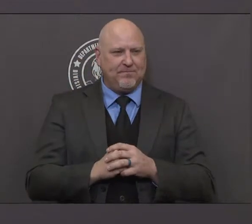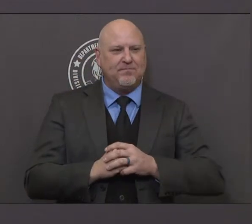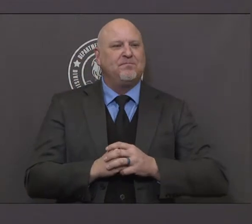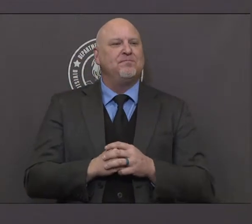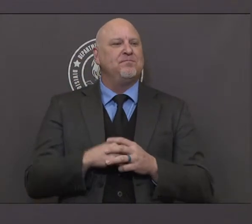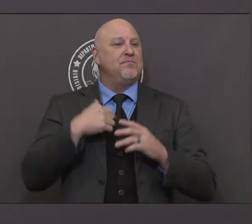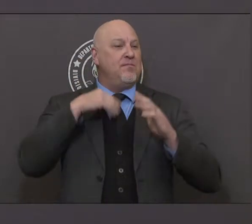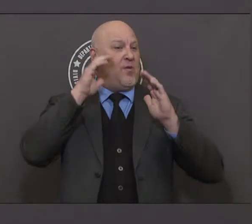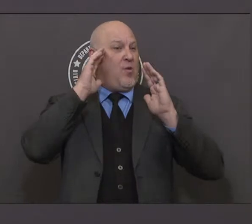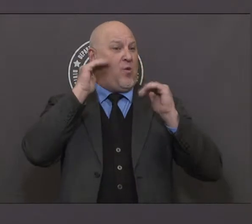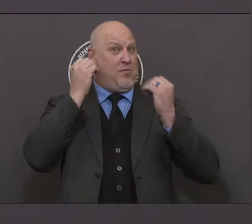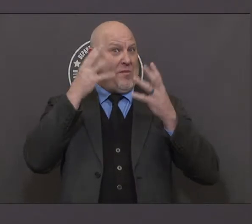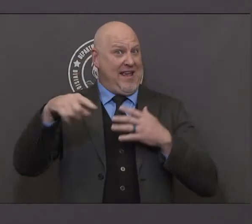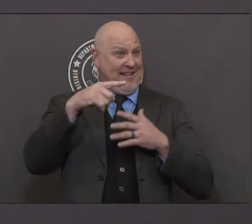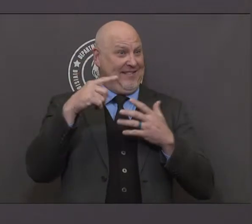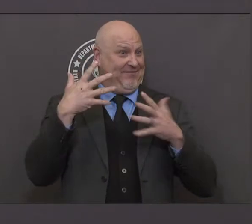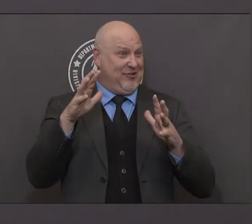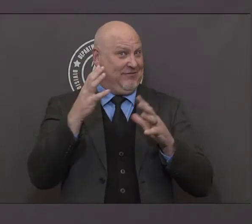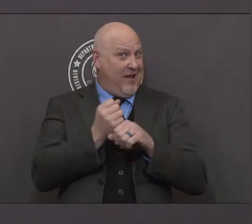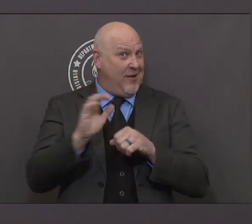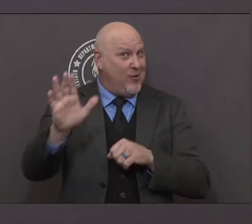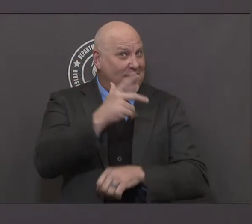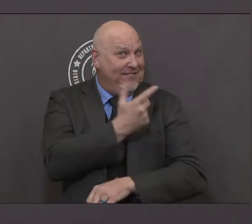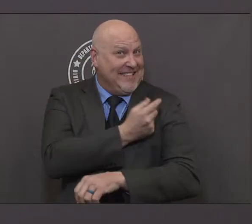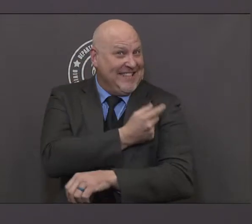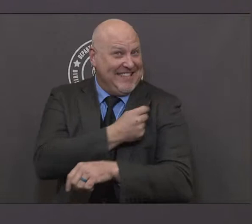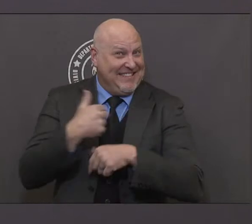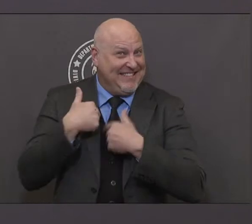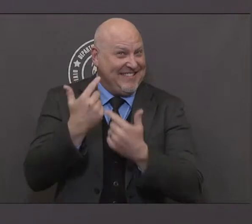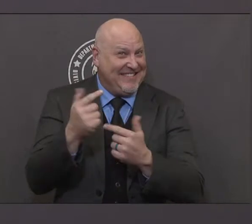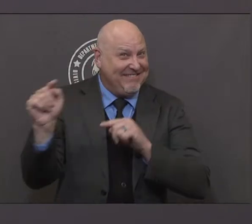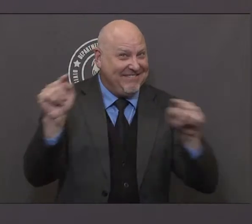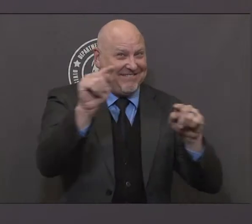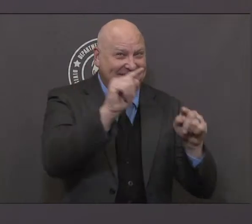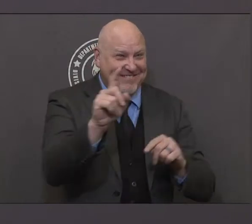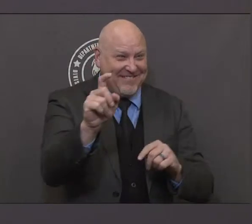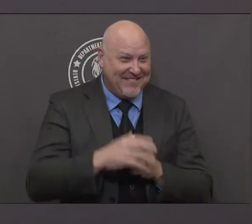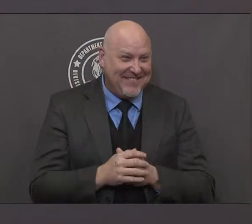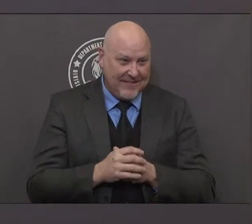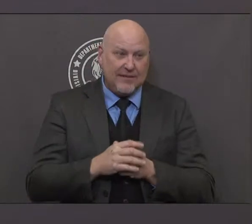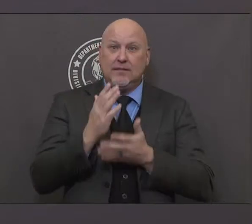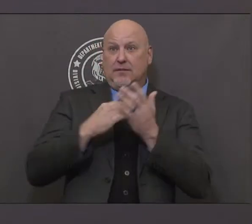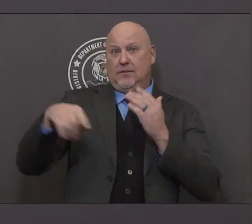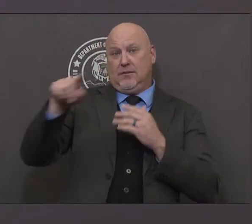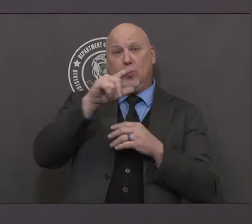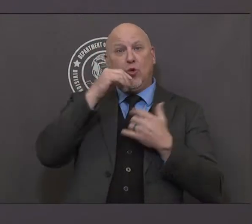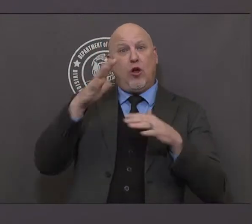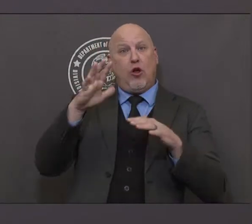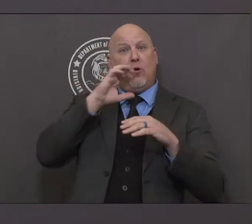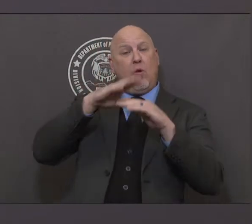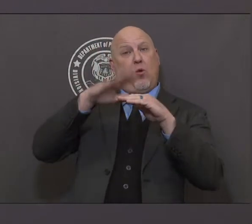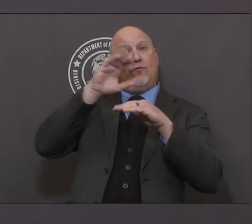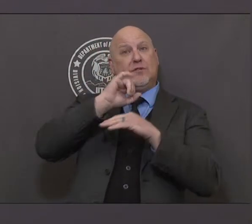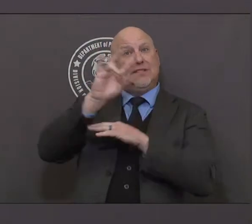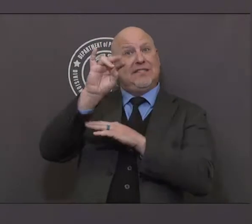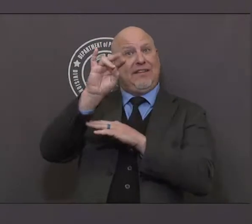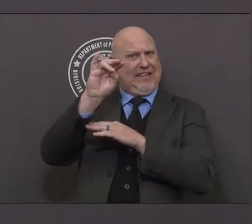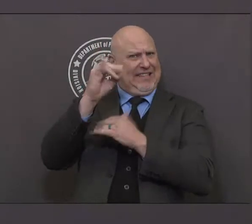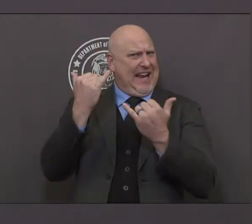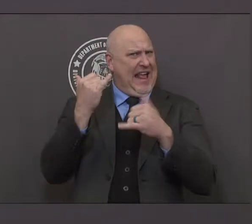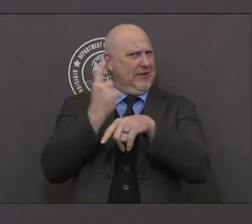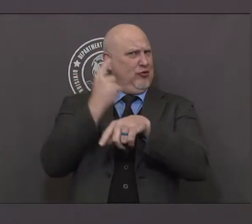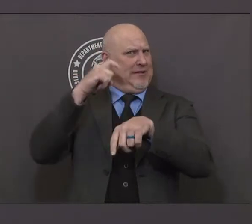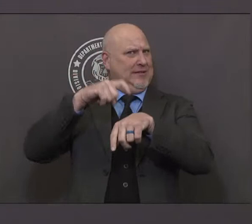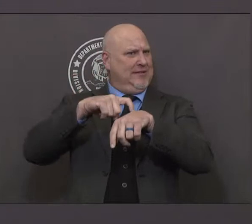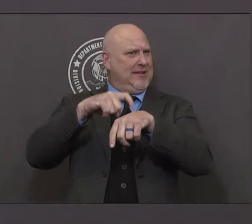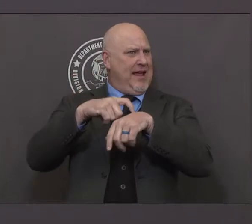gotten vaccinated. Those over the age of 70, and we know that you have, which is really good news. We're